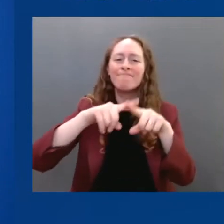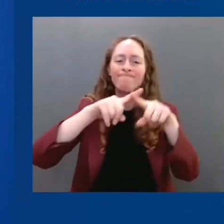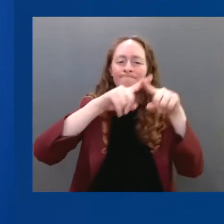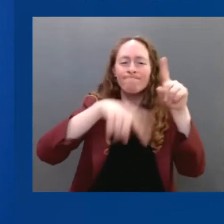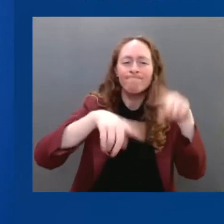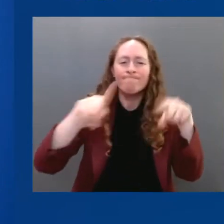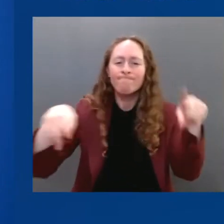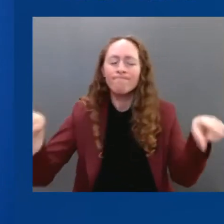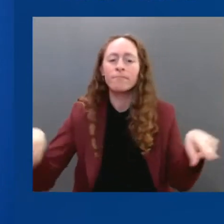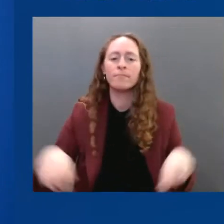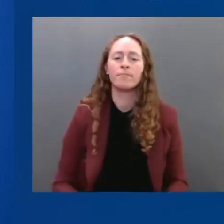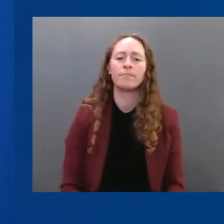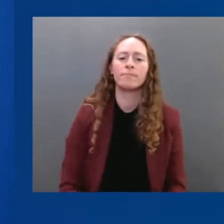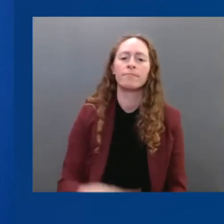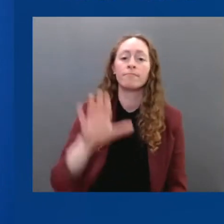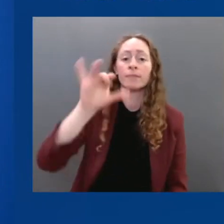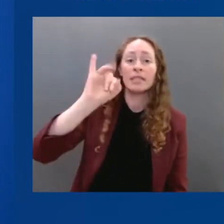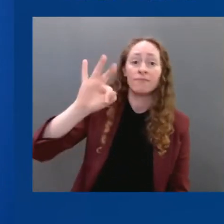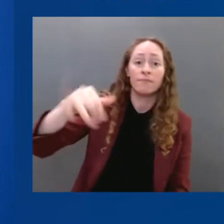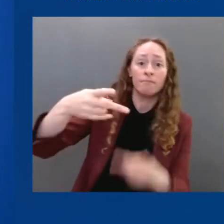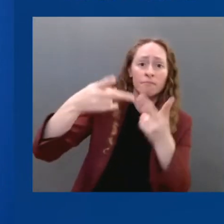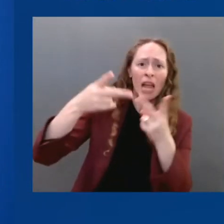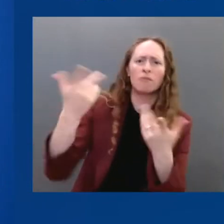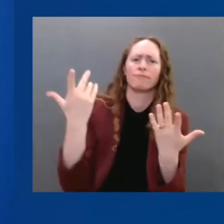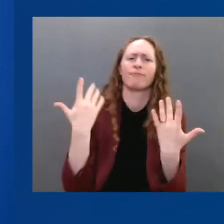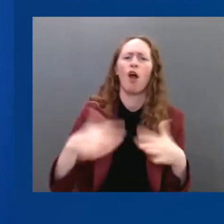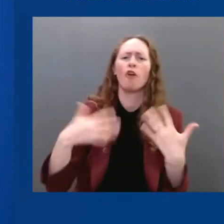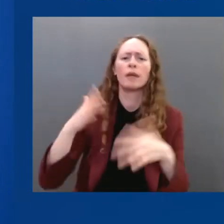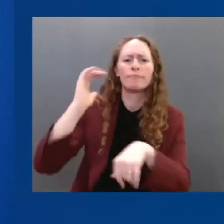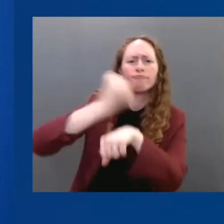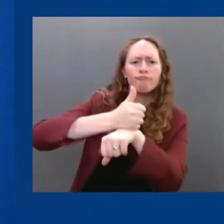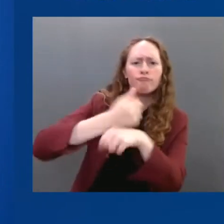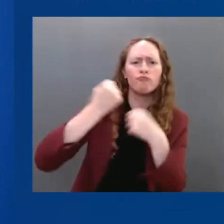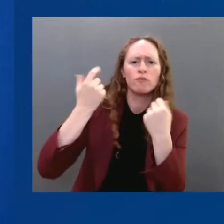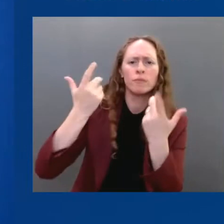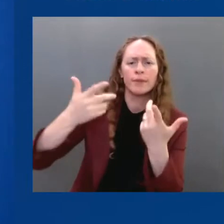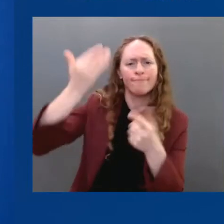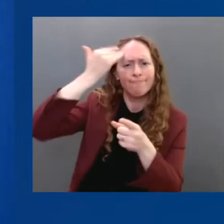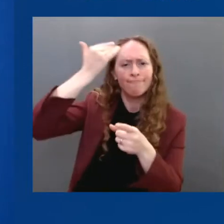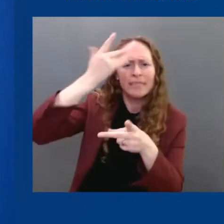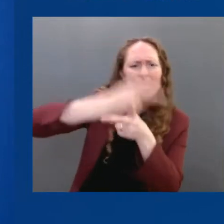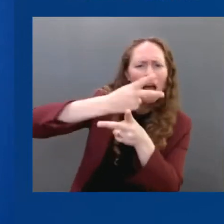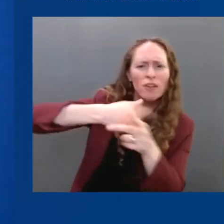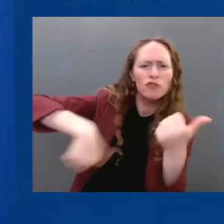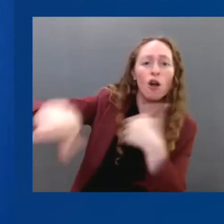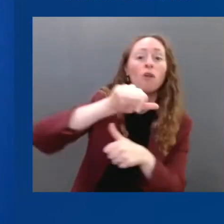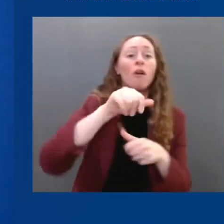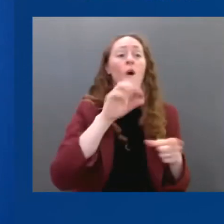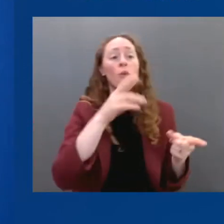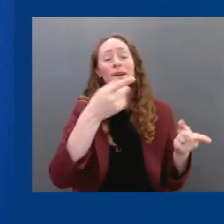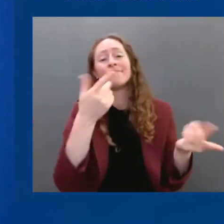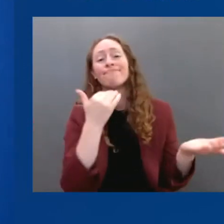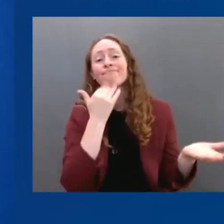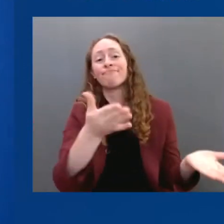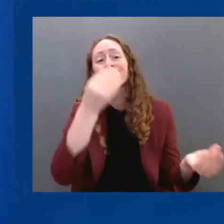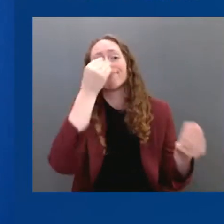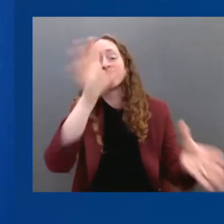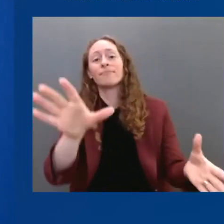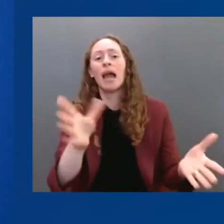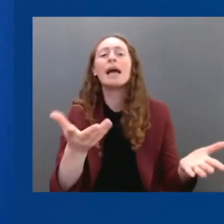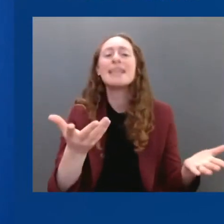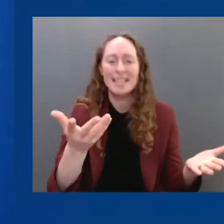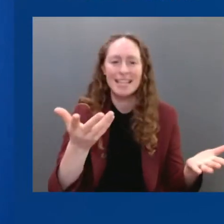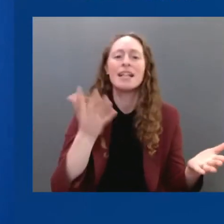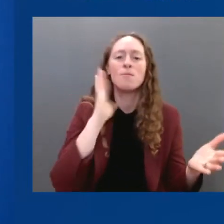available to suggest that BA4 or 5 cause more severe disease, and we're still collecting data on the vaccine effectiveness against BA4